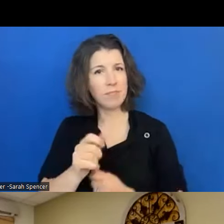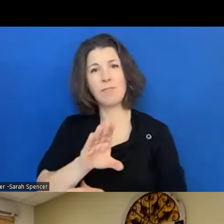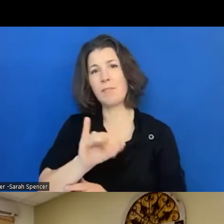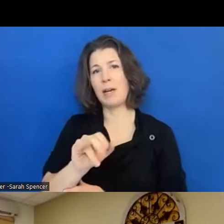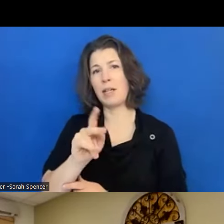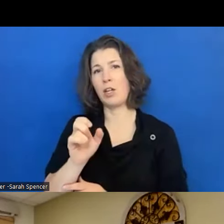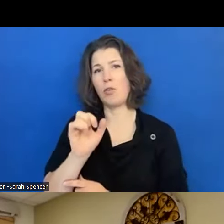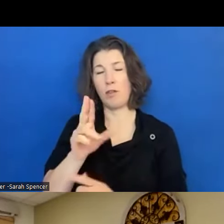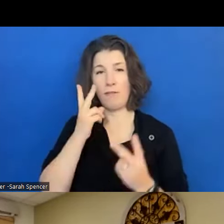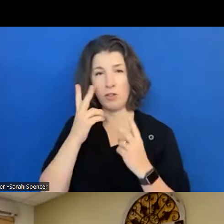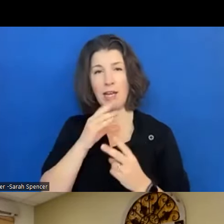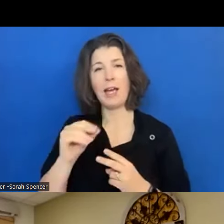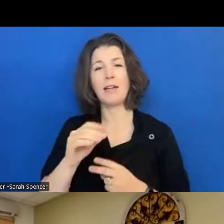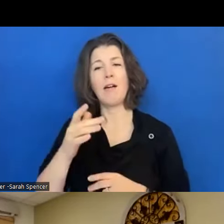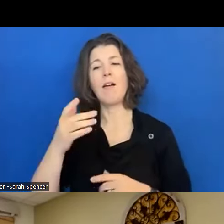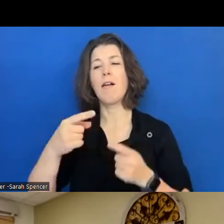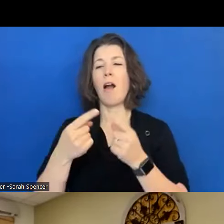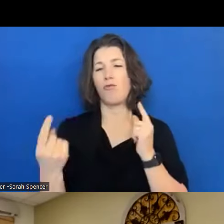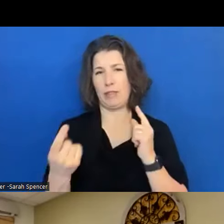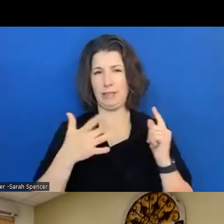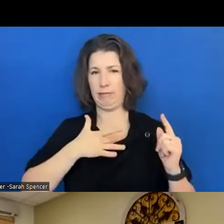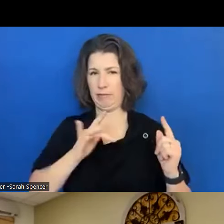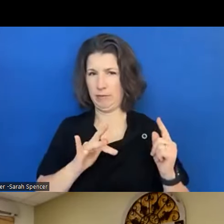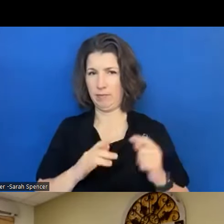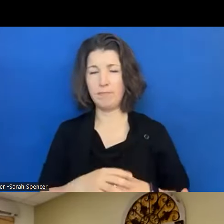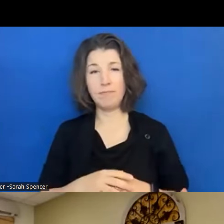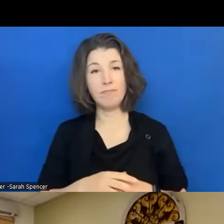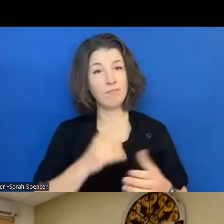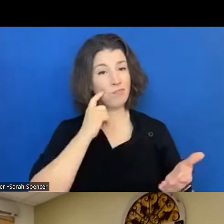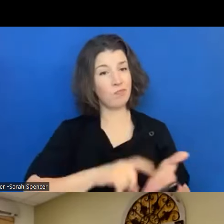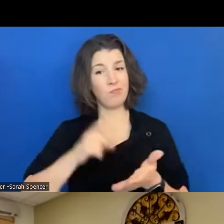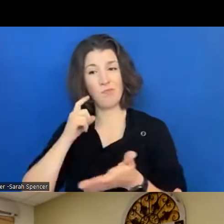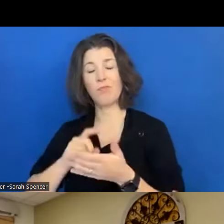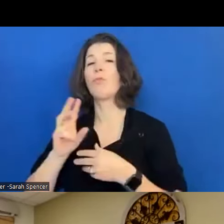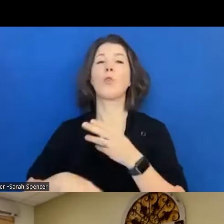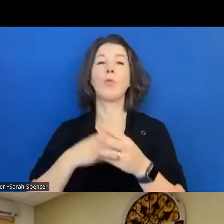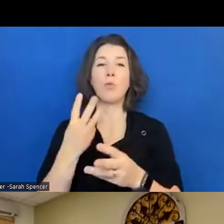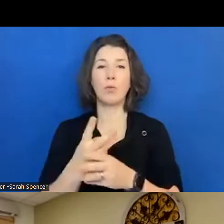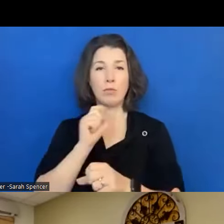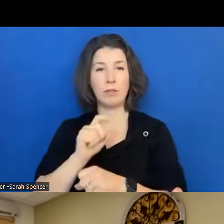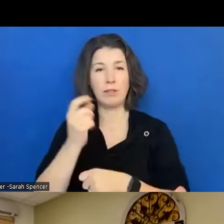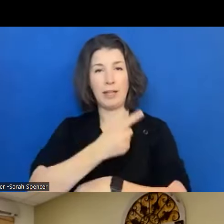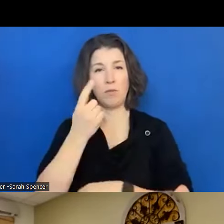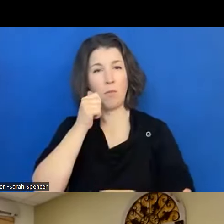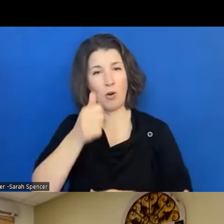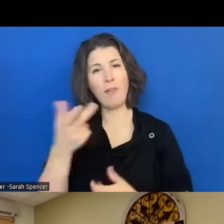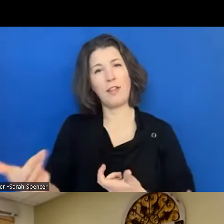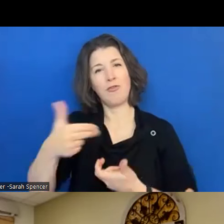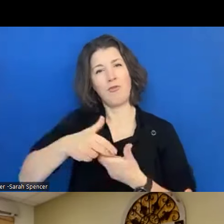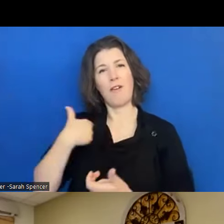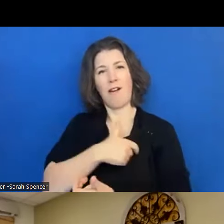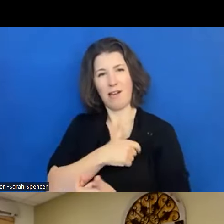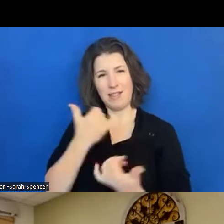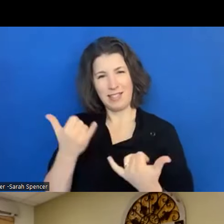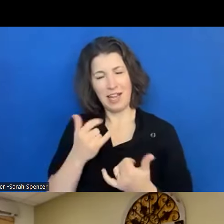and contrast sensitivity. In recognition of World Braille Day, which is tomorrow, they join us to give a talk on